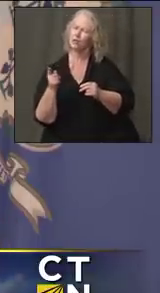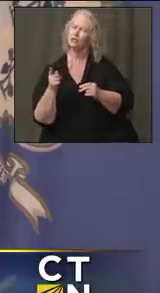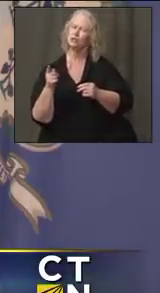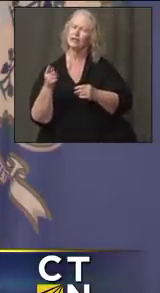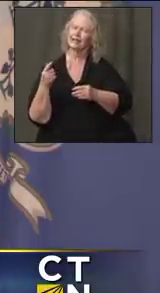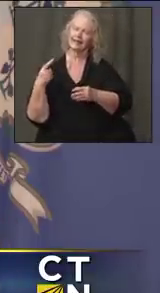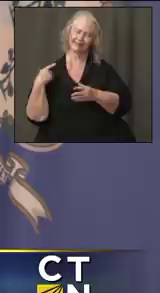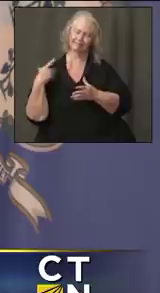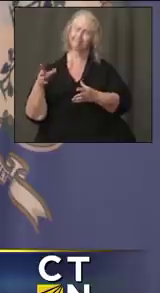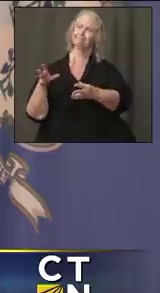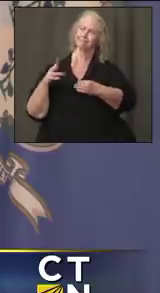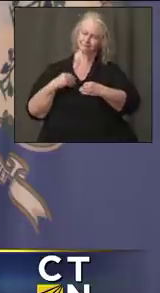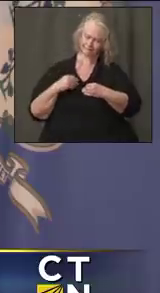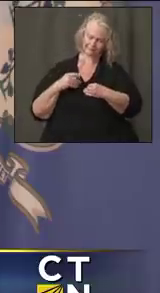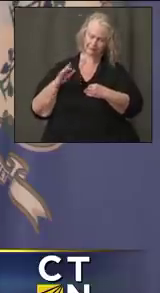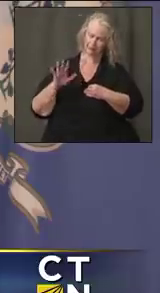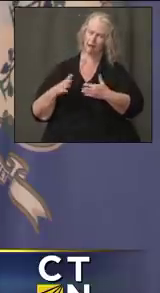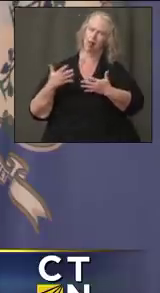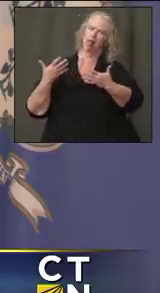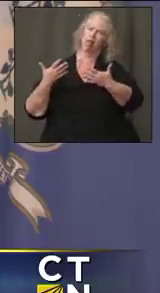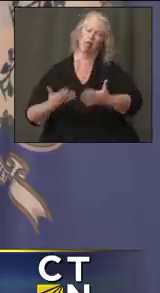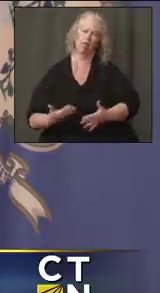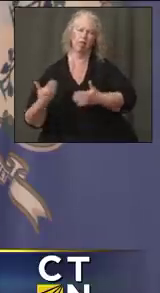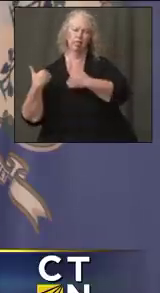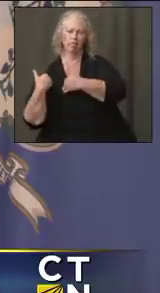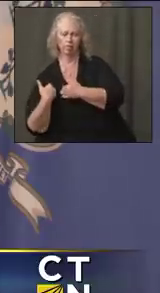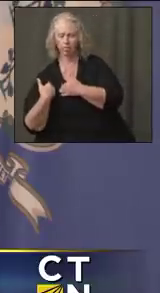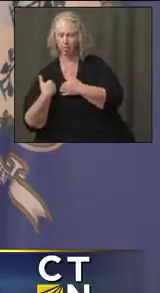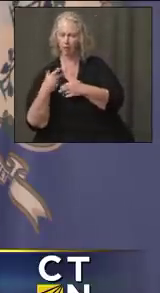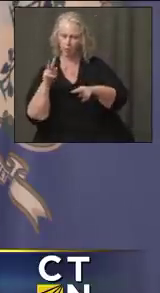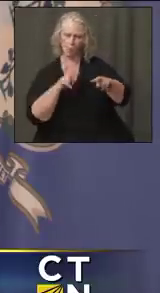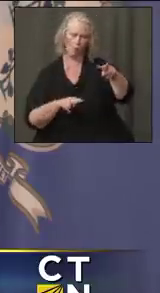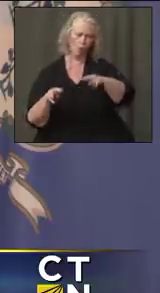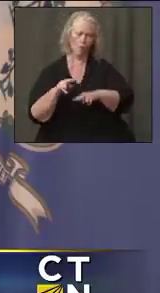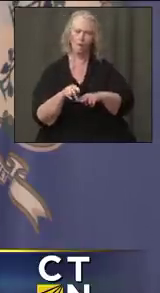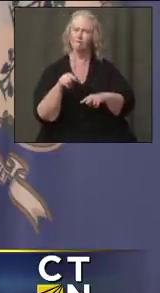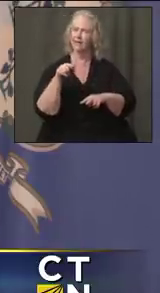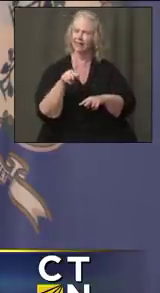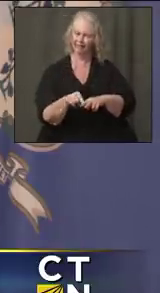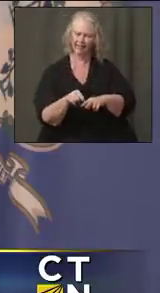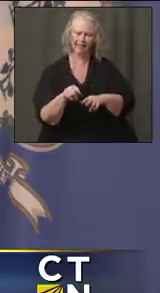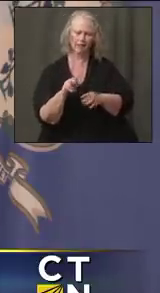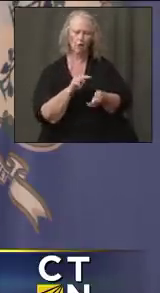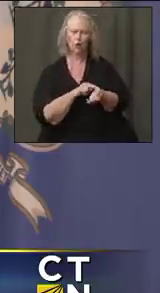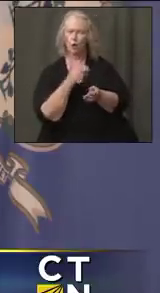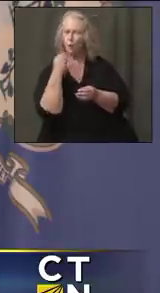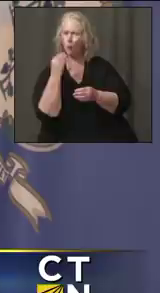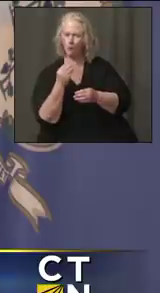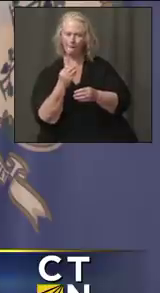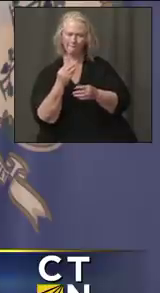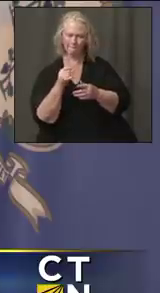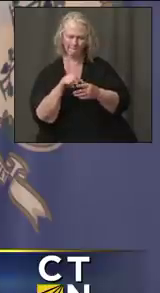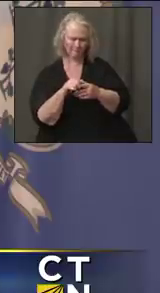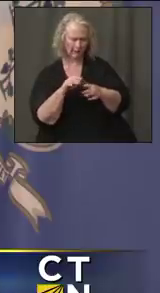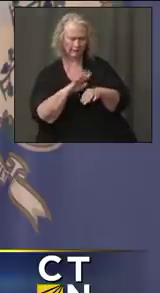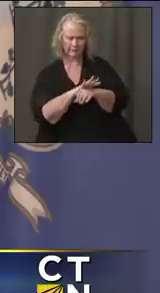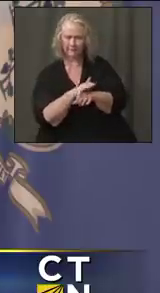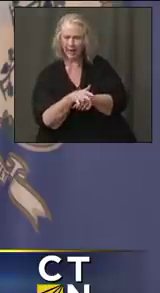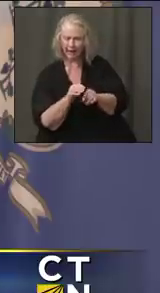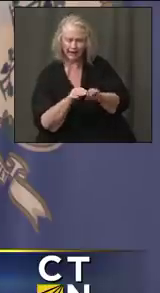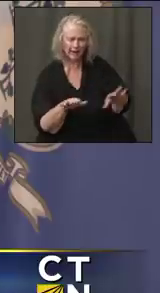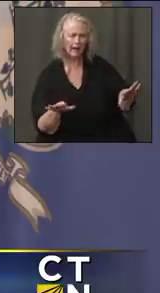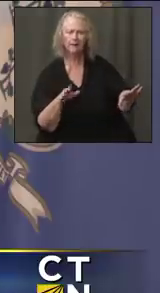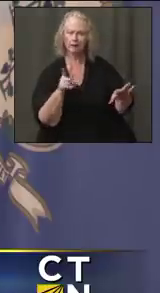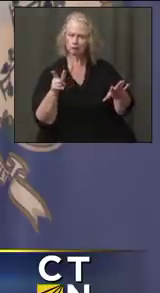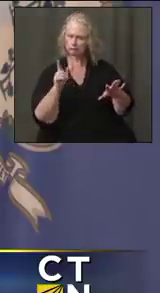job overseeing all these nursing homes right in the middle of a pandemic, doing everything she could to keep them inspected, make sure they're following the protocols,